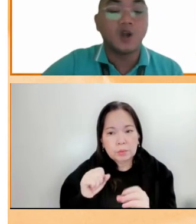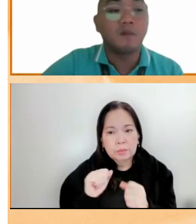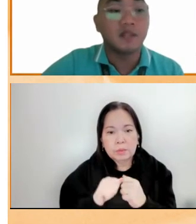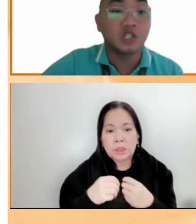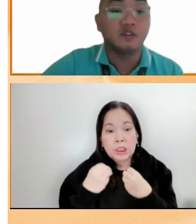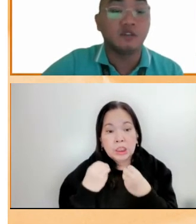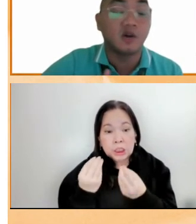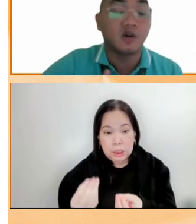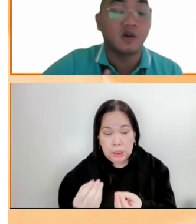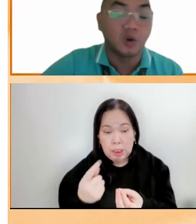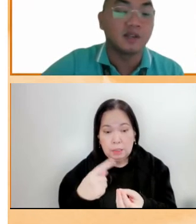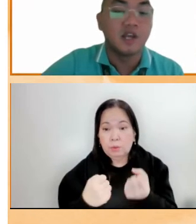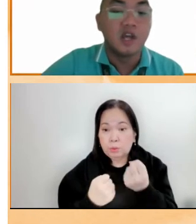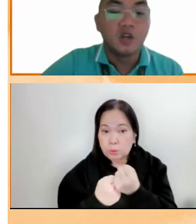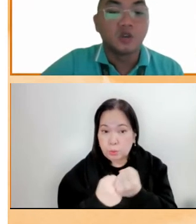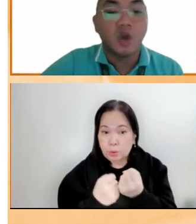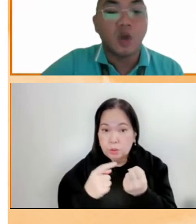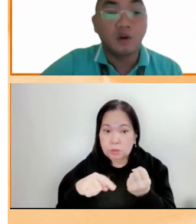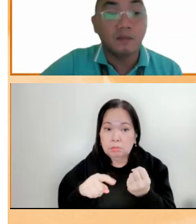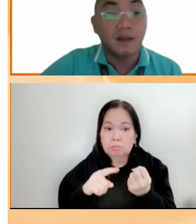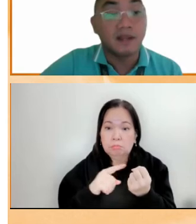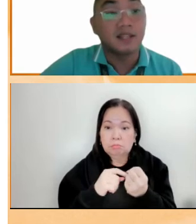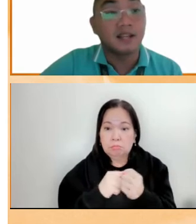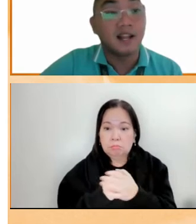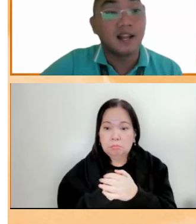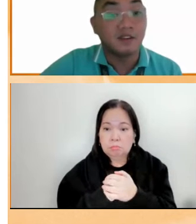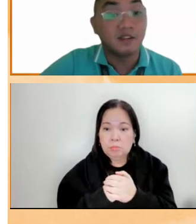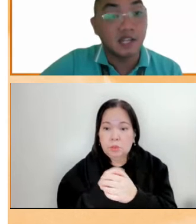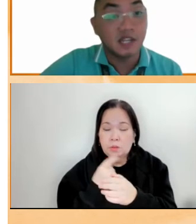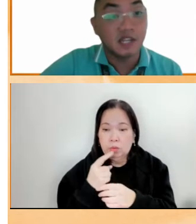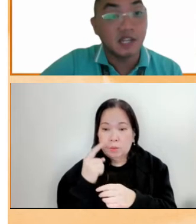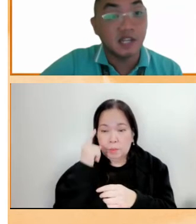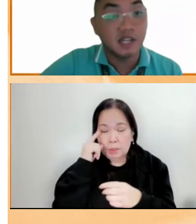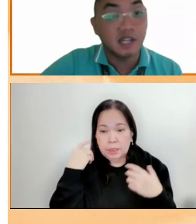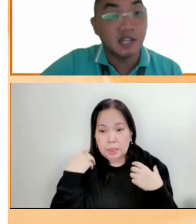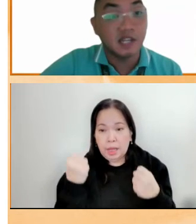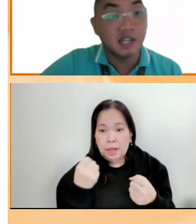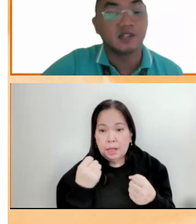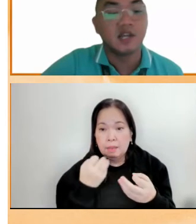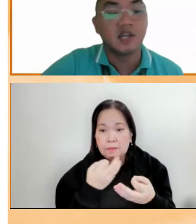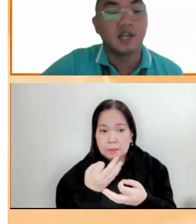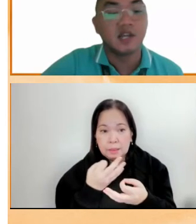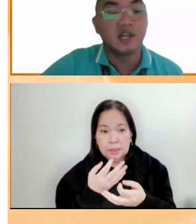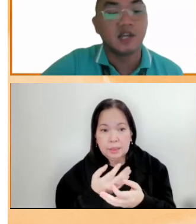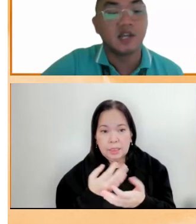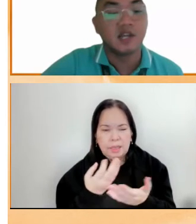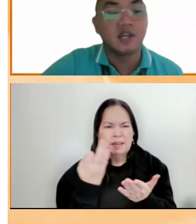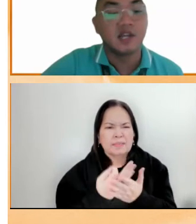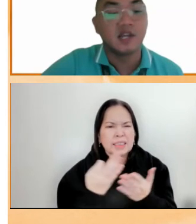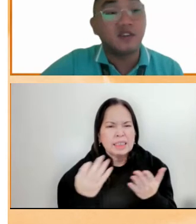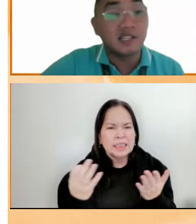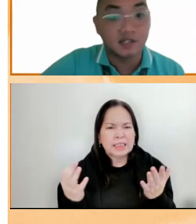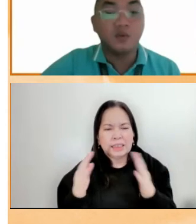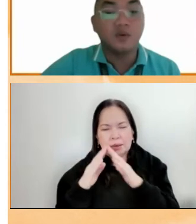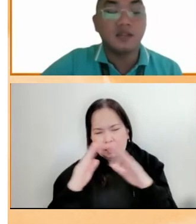and augmentation of the psychotropics to our mental health facilities and rural health units. However, I